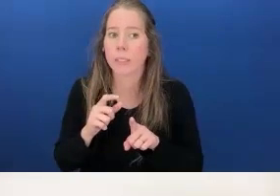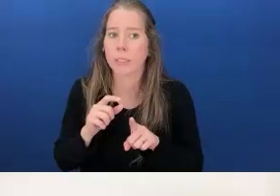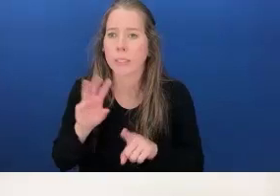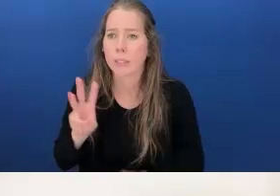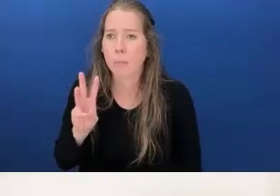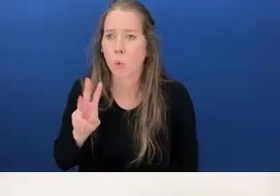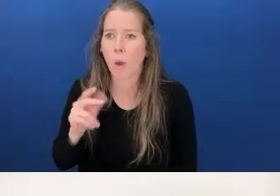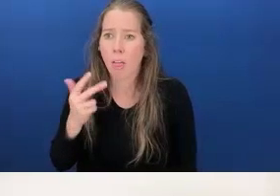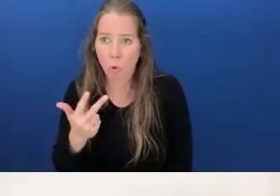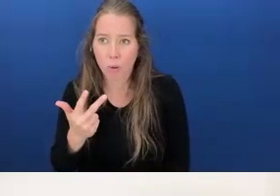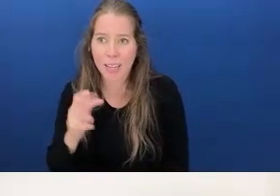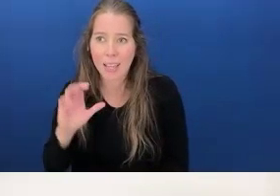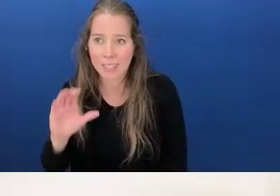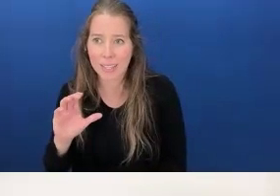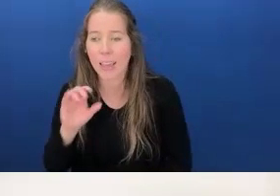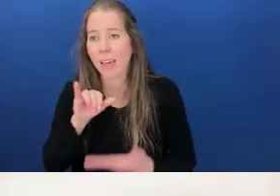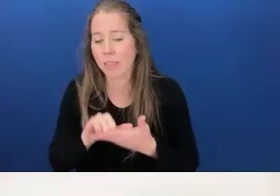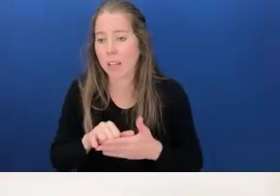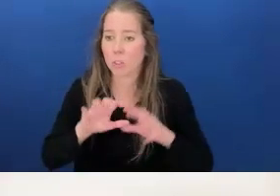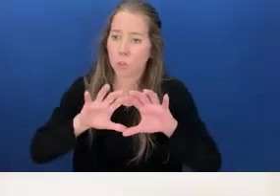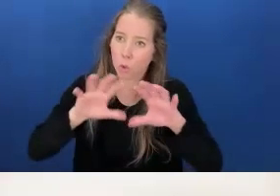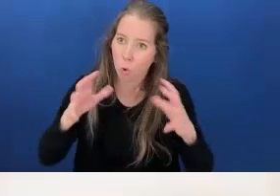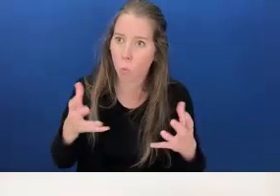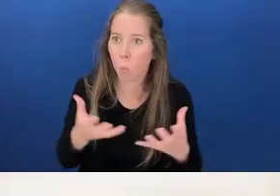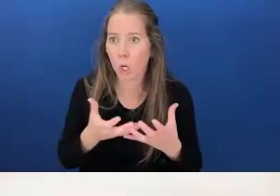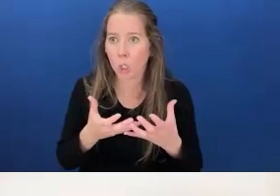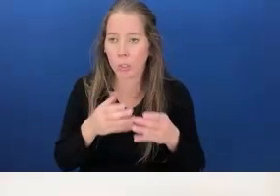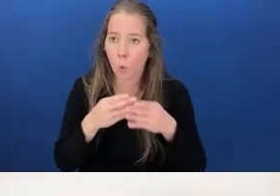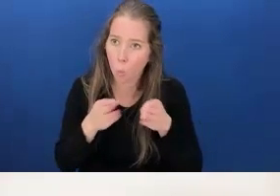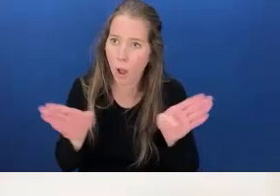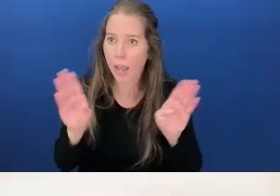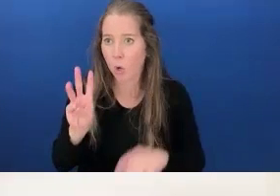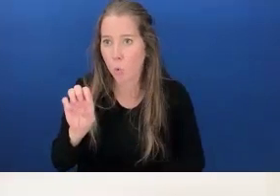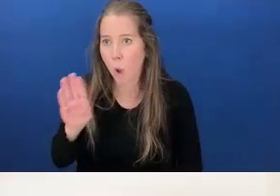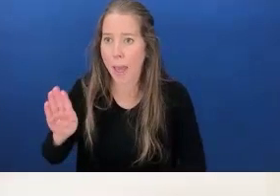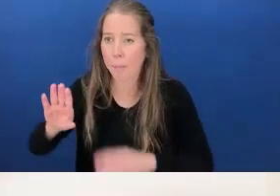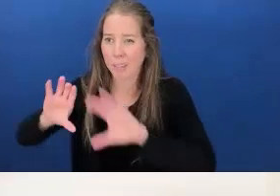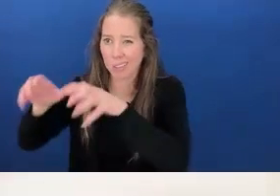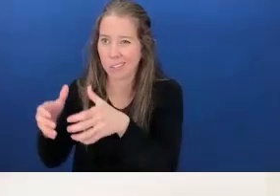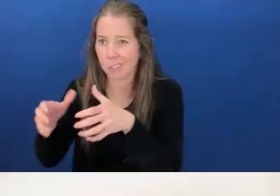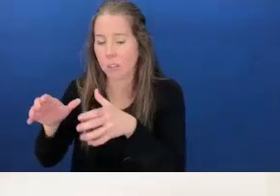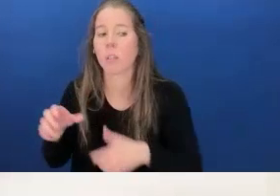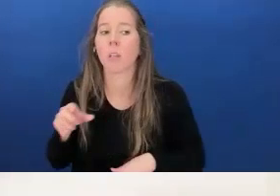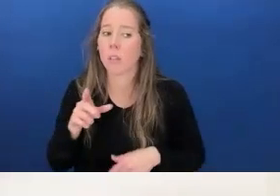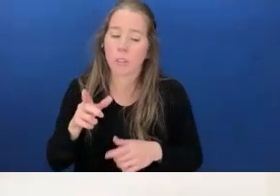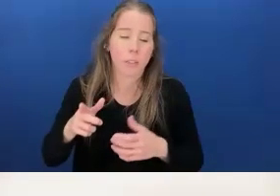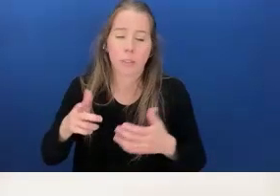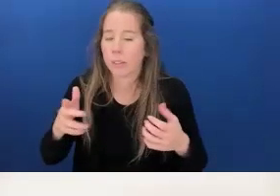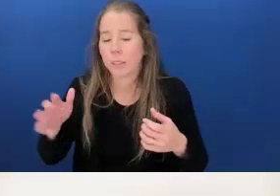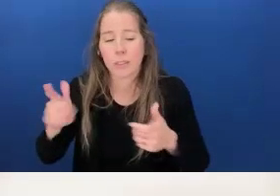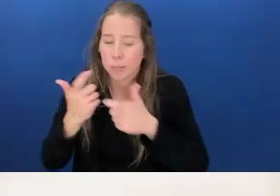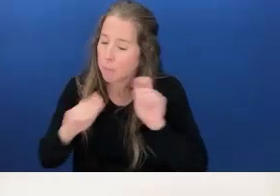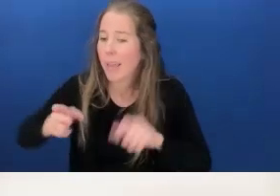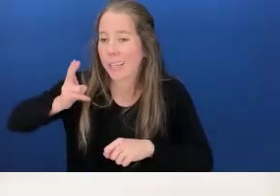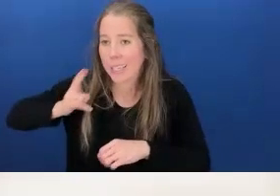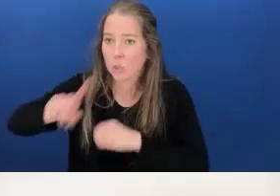W3C, which is the World Wide Web Consortium. And there's a whole history on the formation of this group